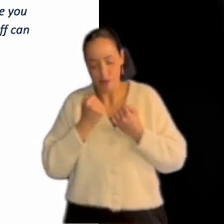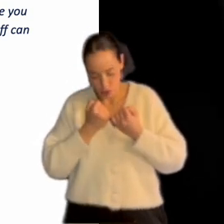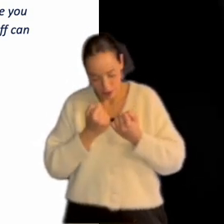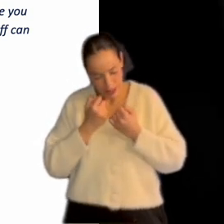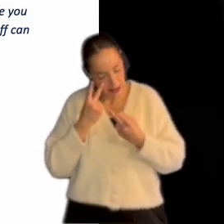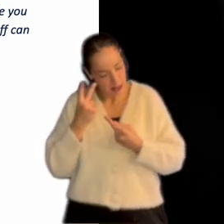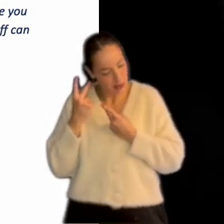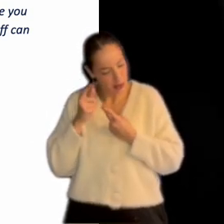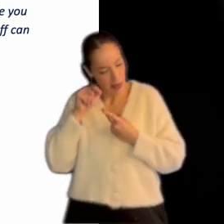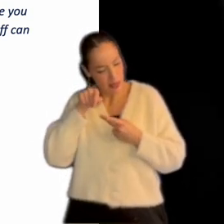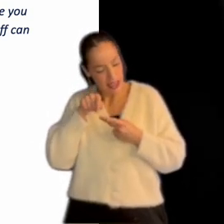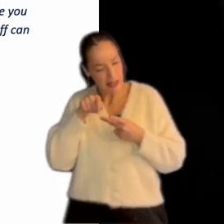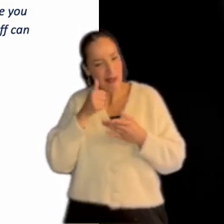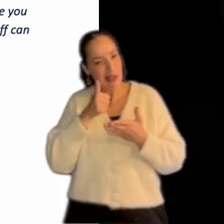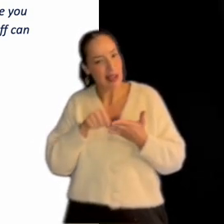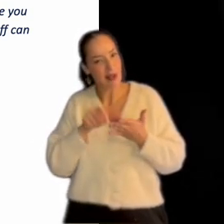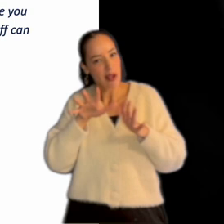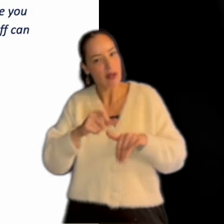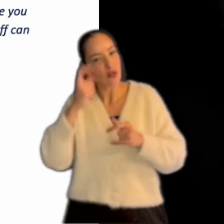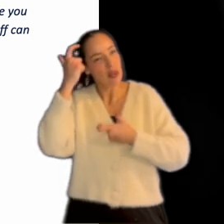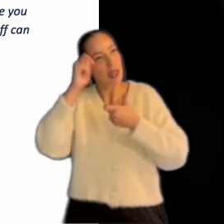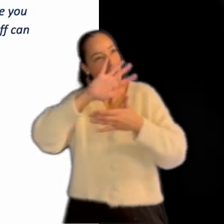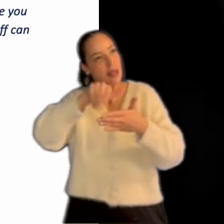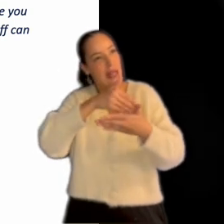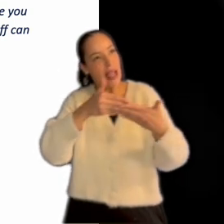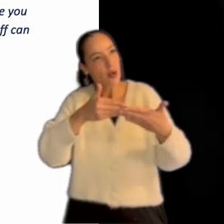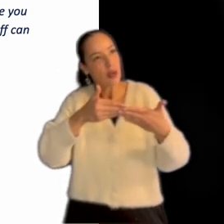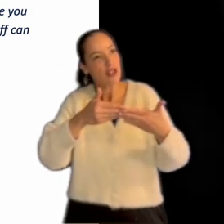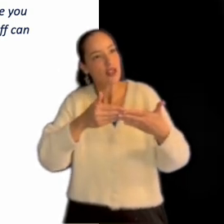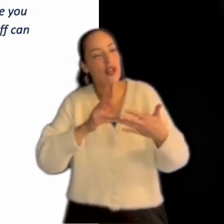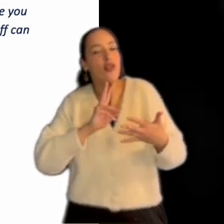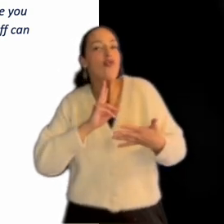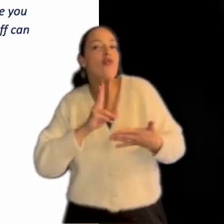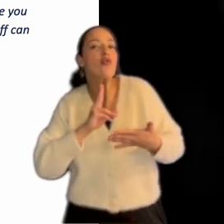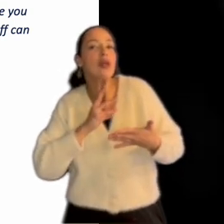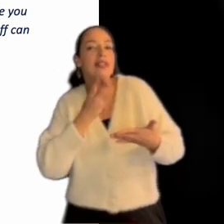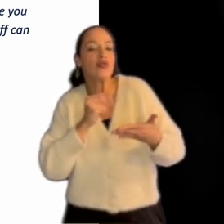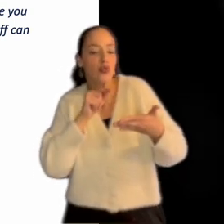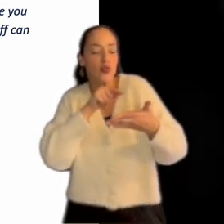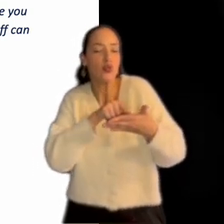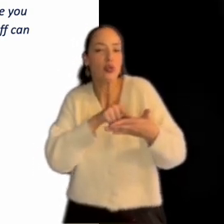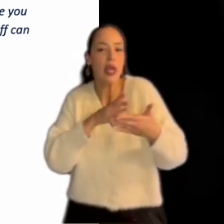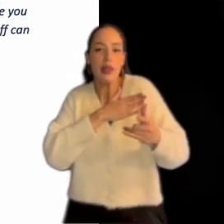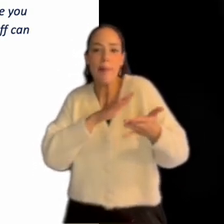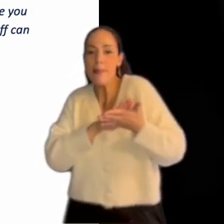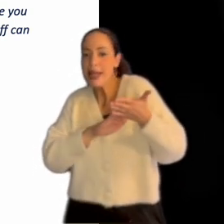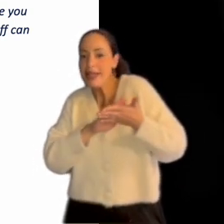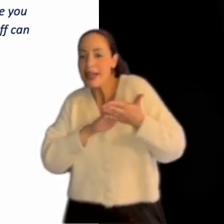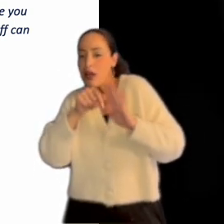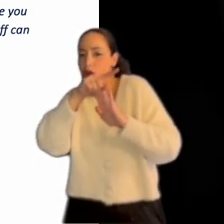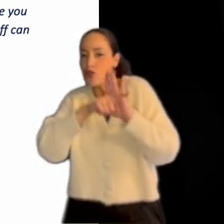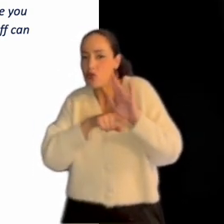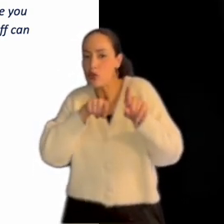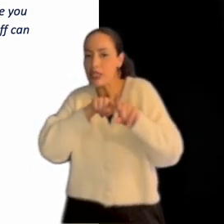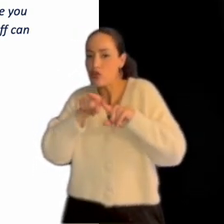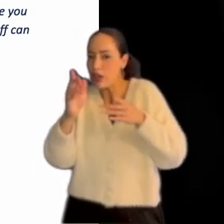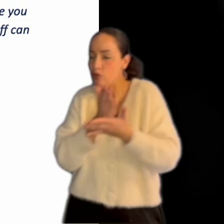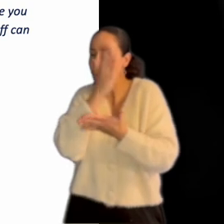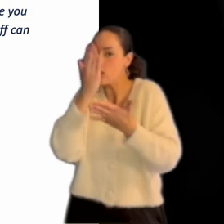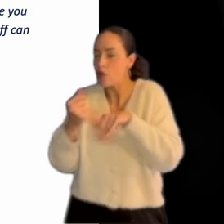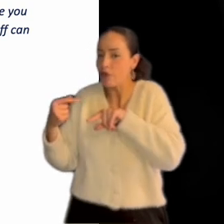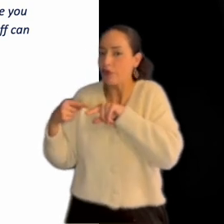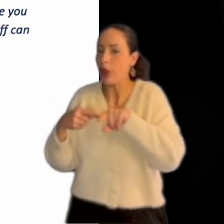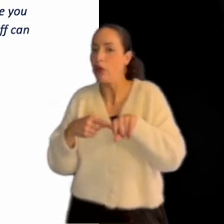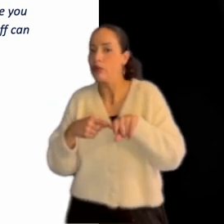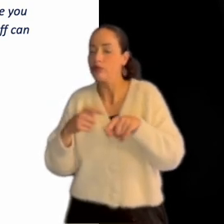about language, tone, and the meaning that it intends to convey and the rules that it's trying to enforce. Make some notes, suggest